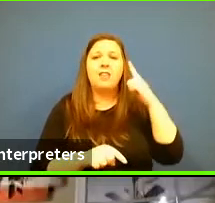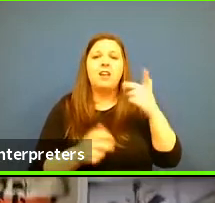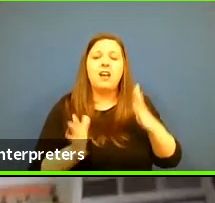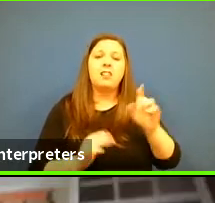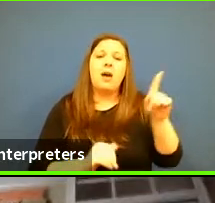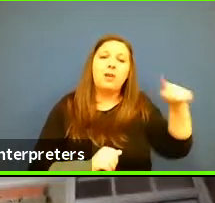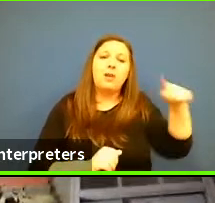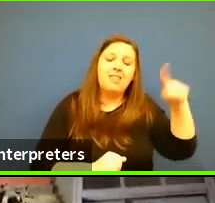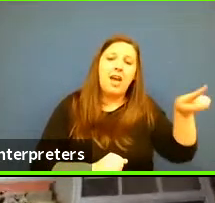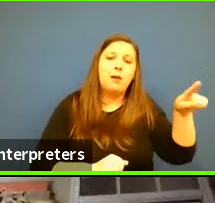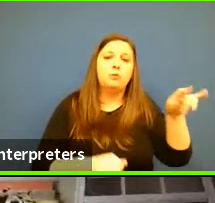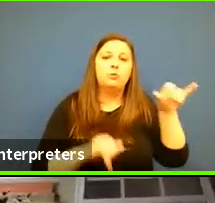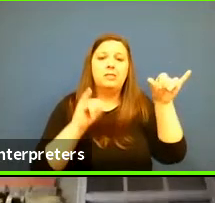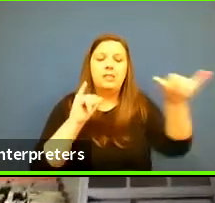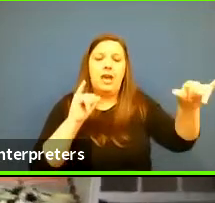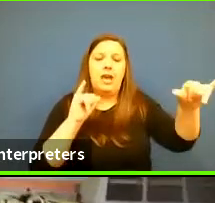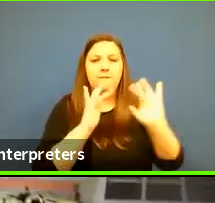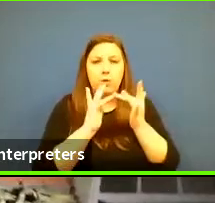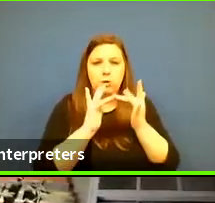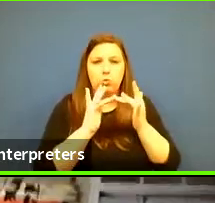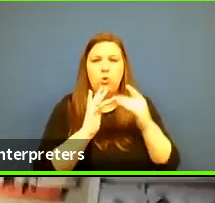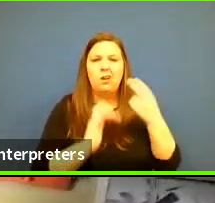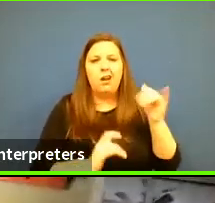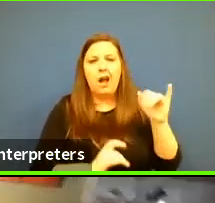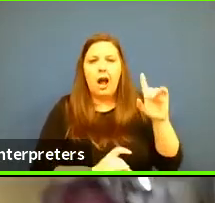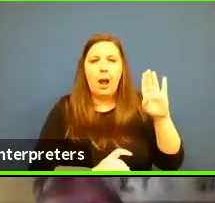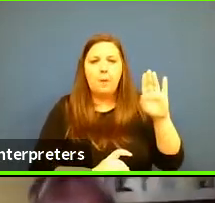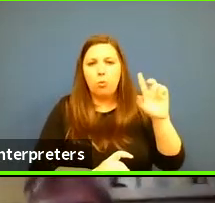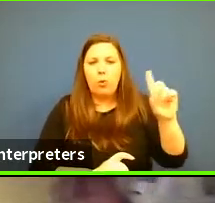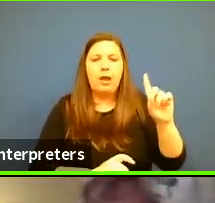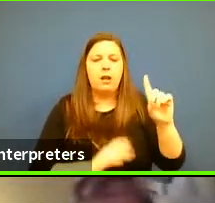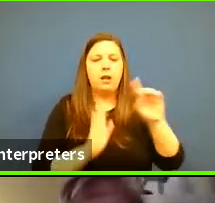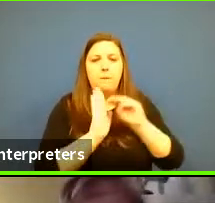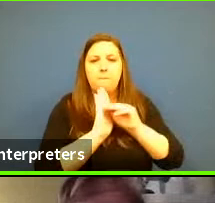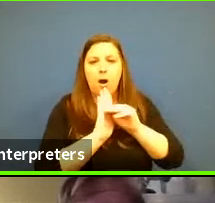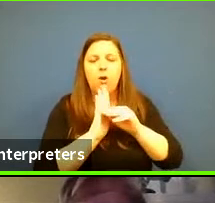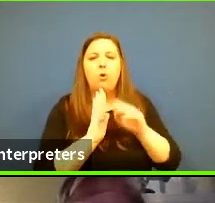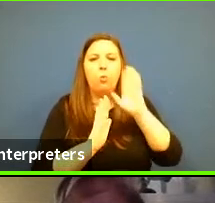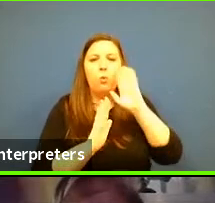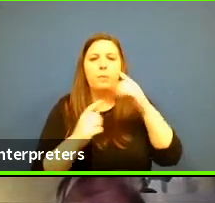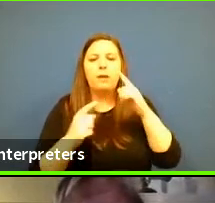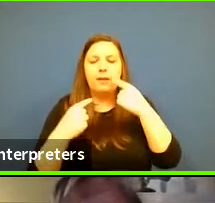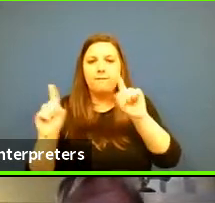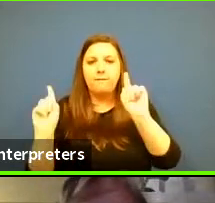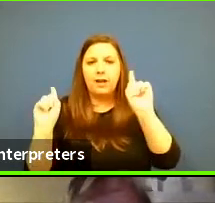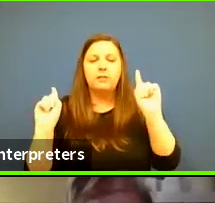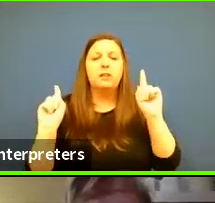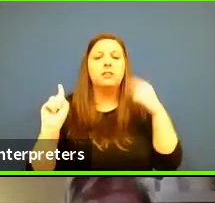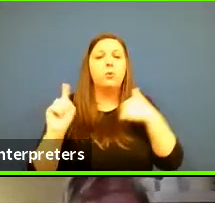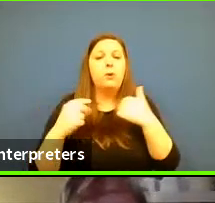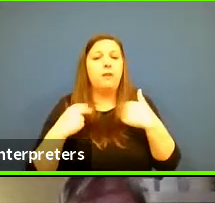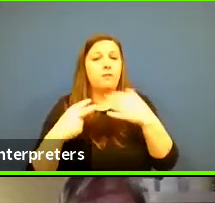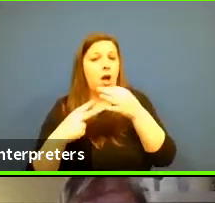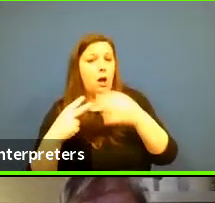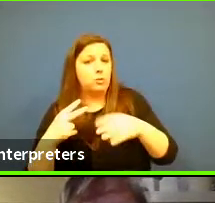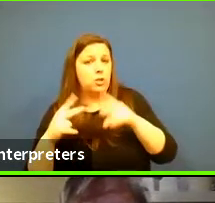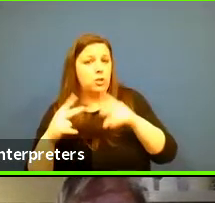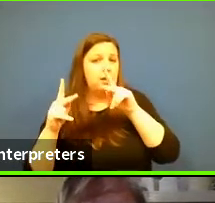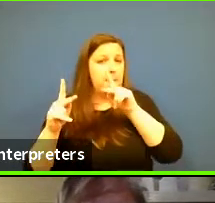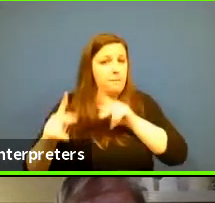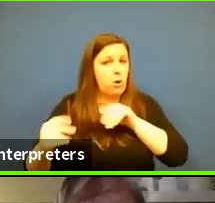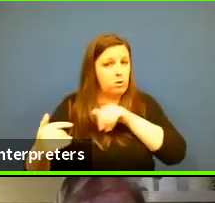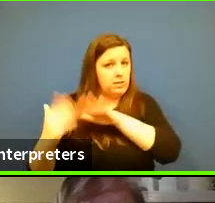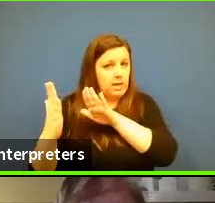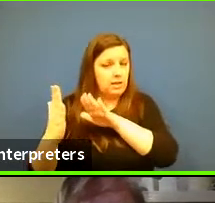be very effective. And so we would have the option of being in person or coming in, but giving the staff the option